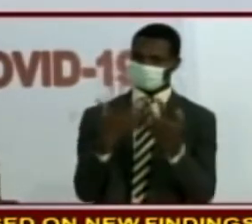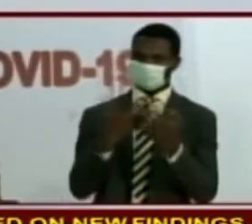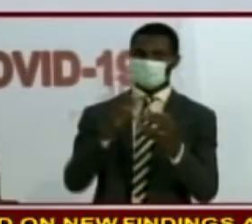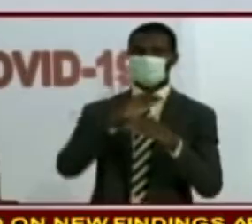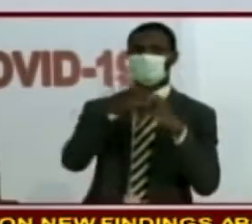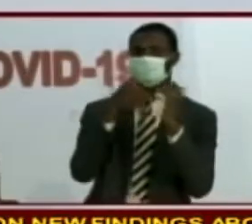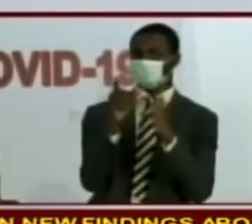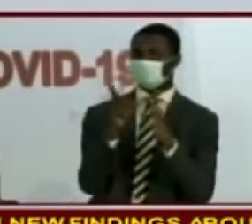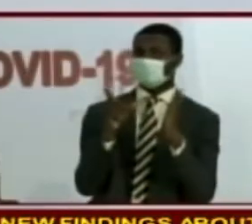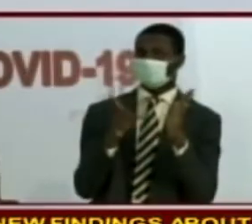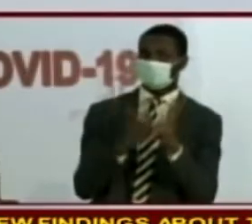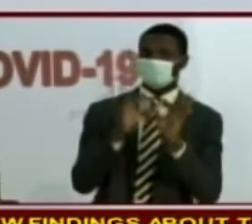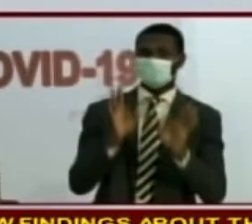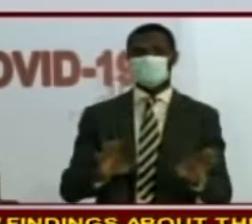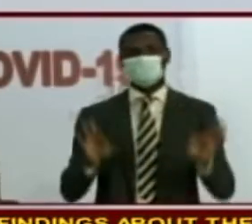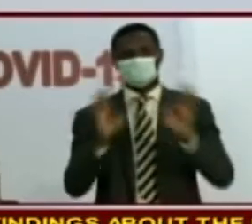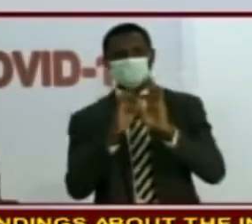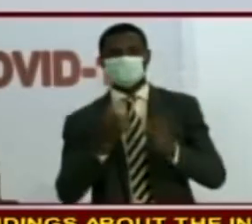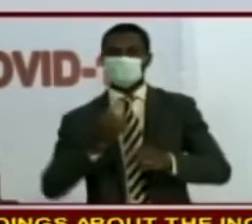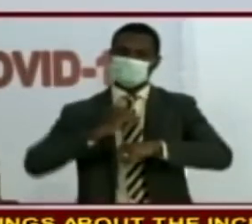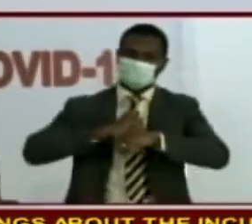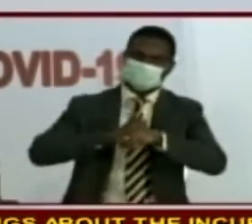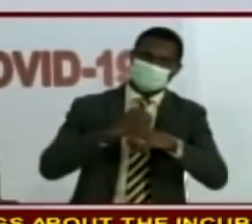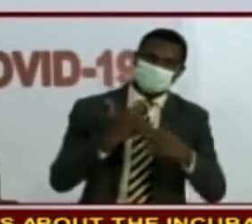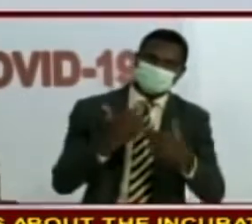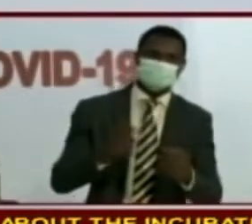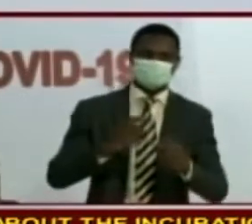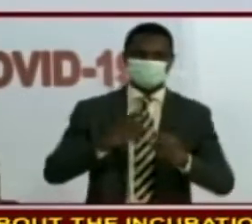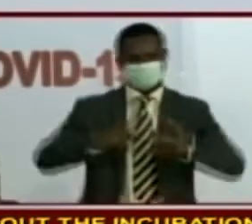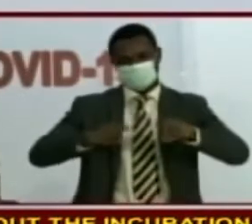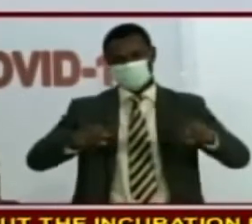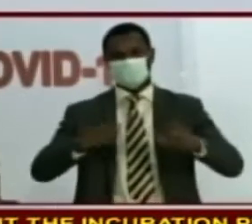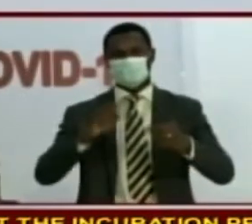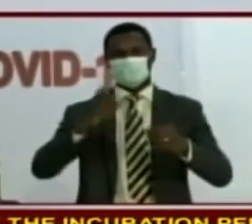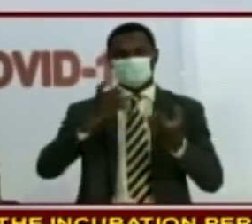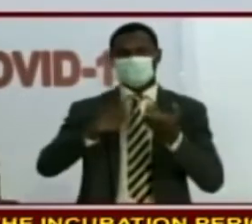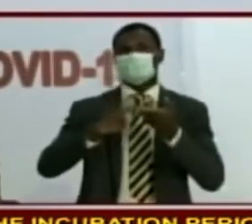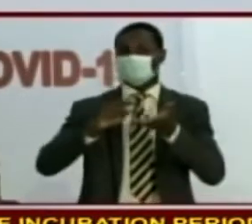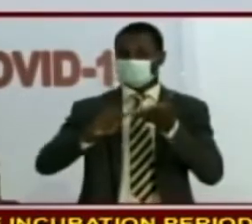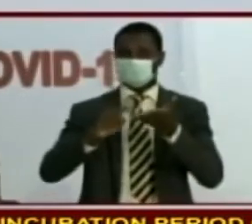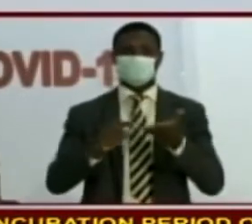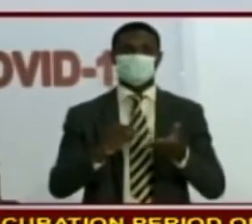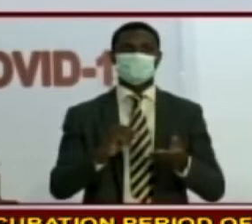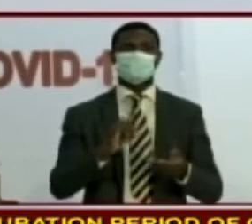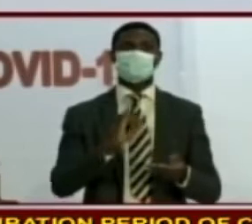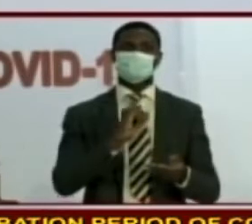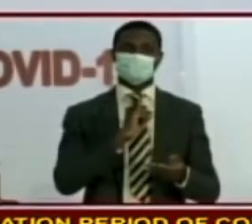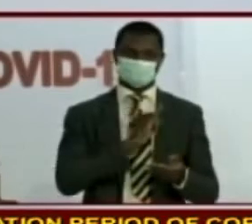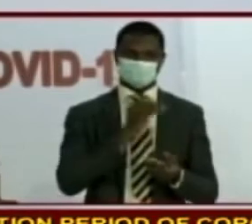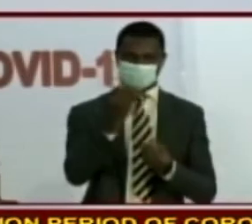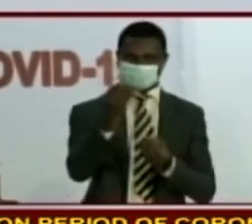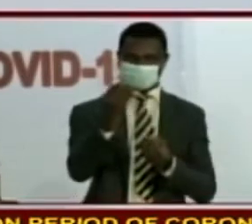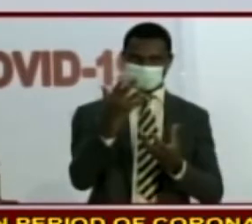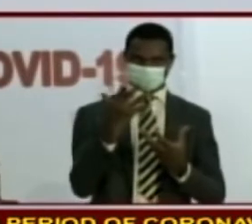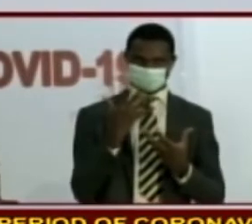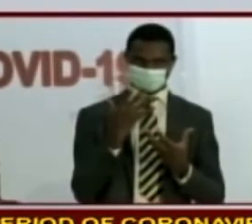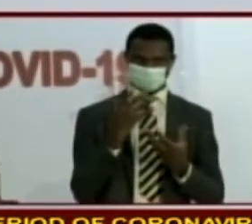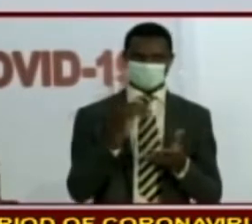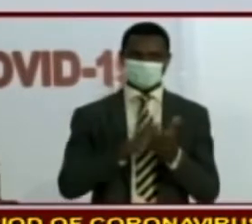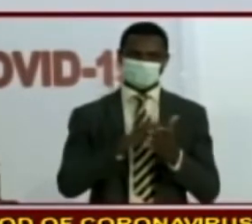important aspects, security, and so forth. And I was informed that the process of